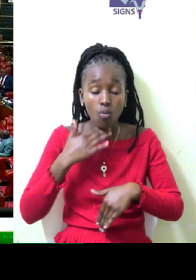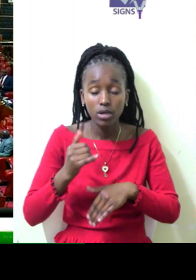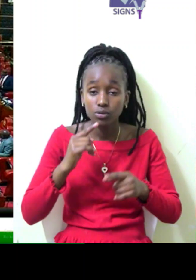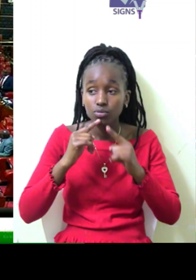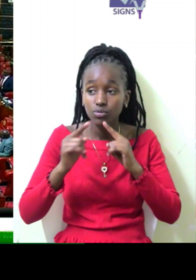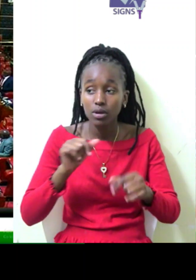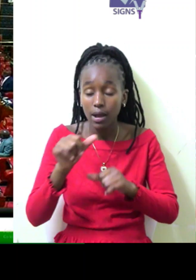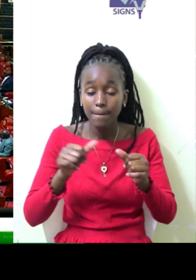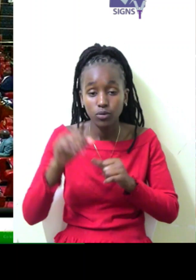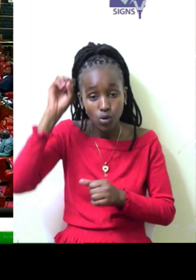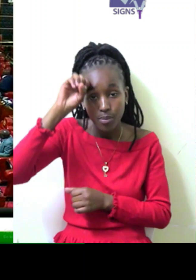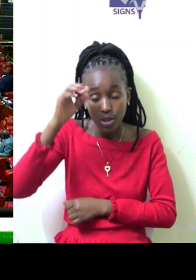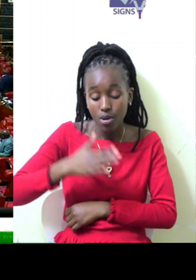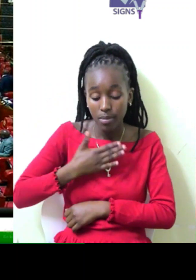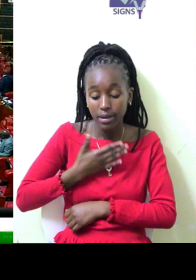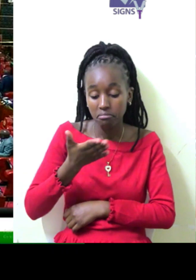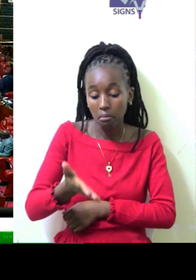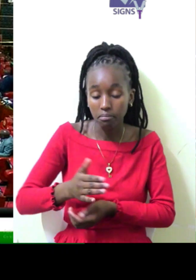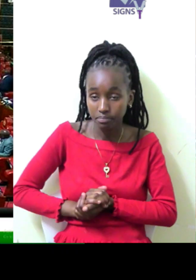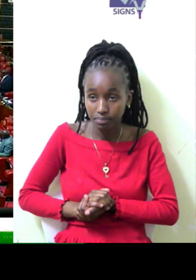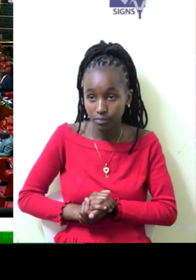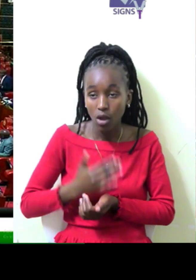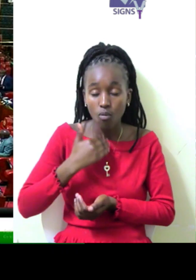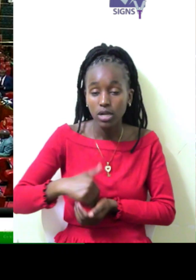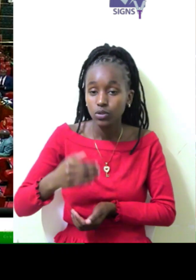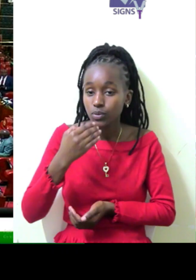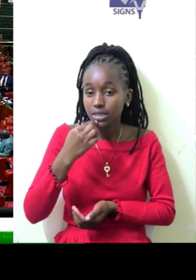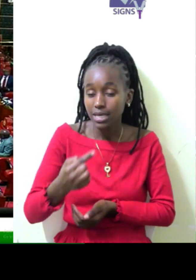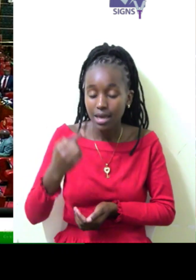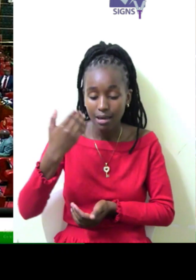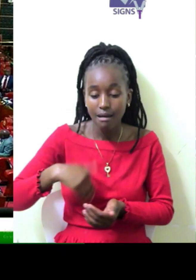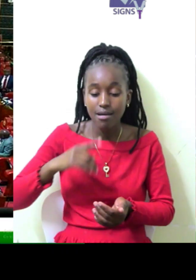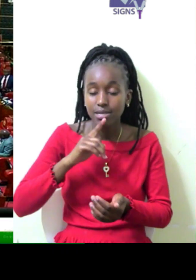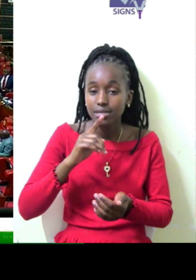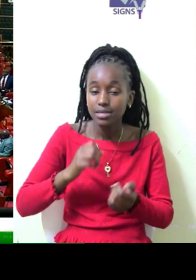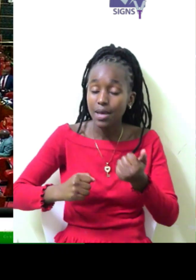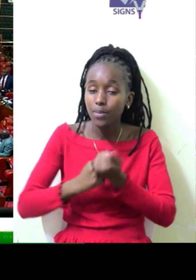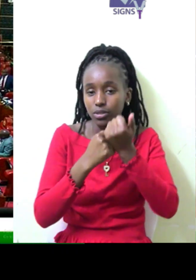august House, I wish to say I support the motion.